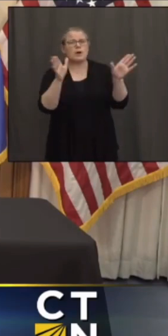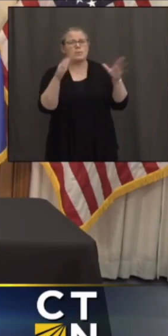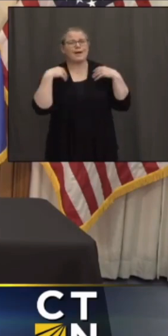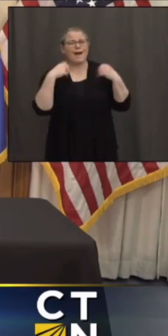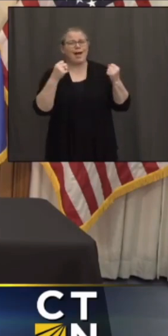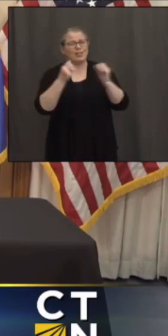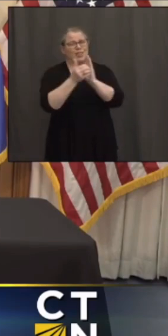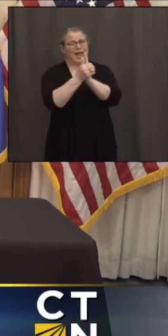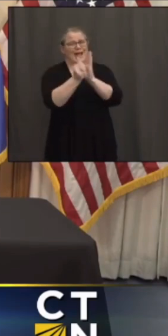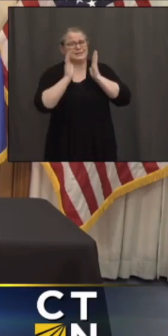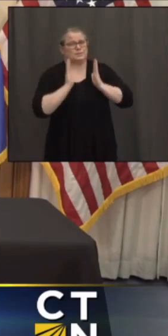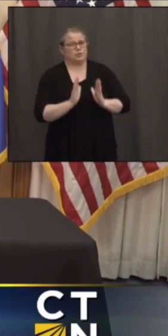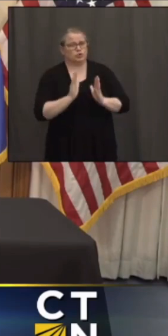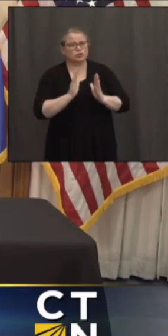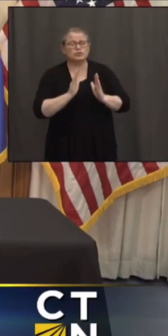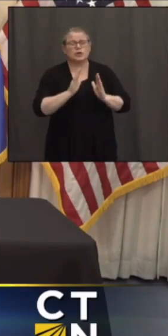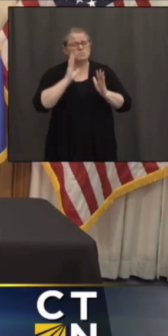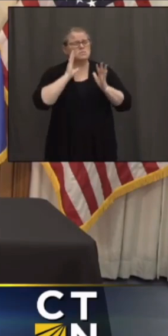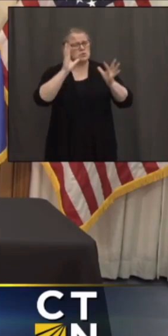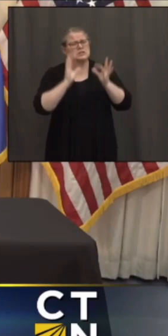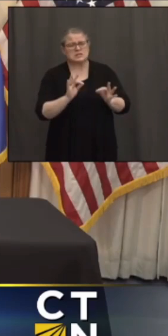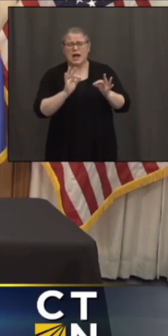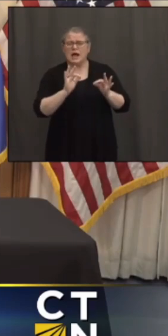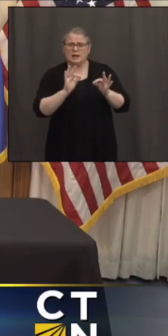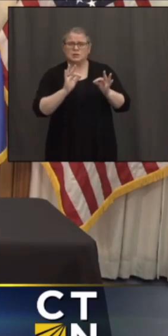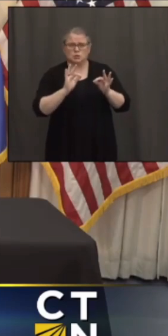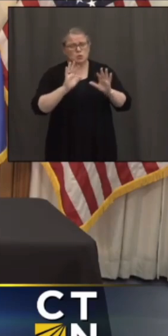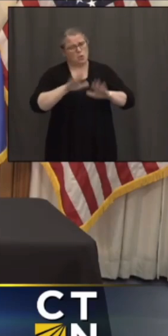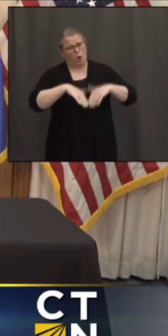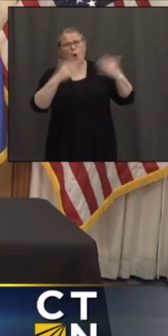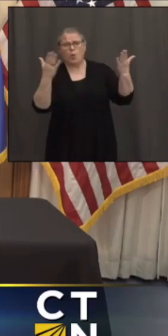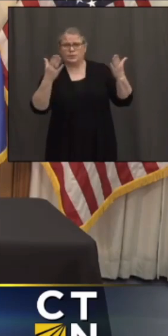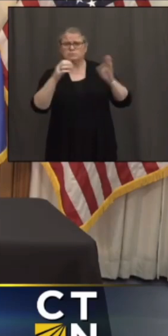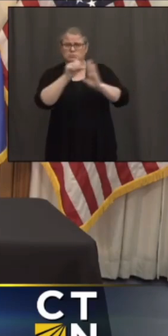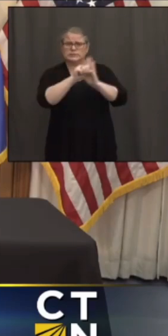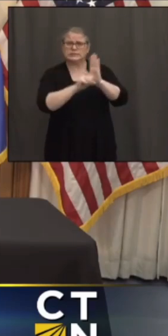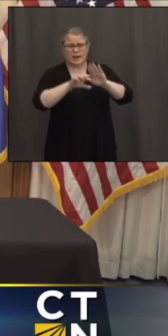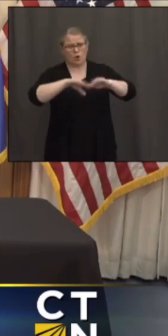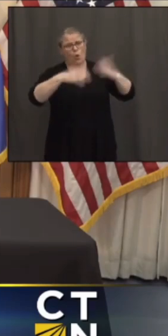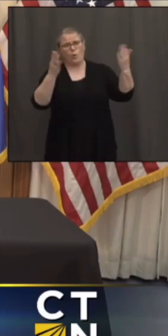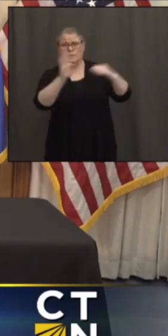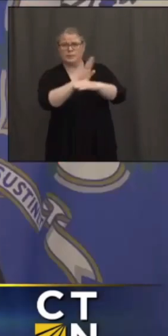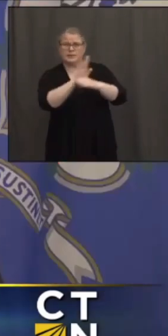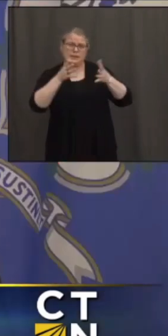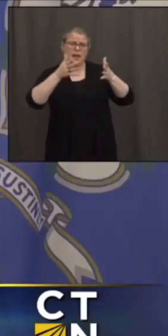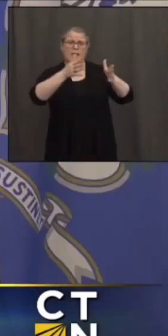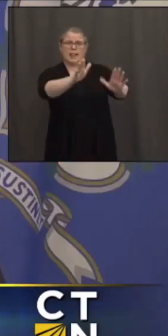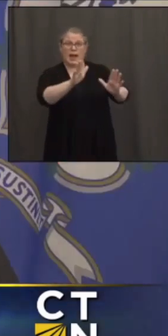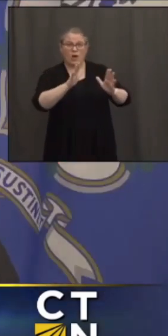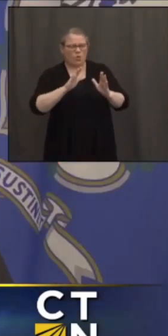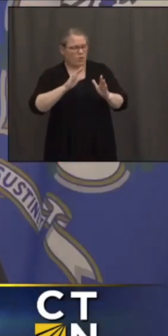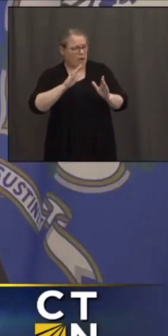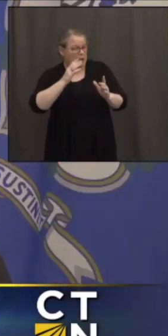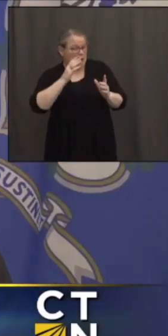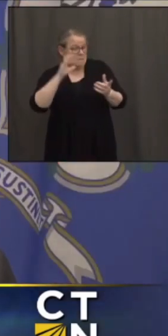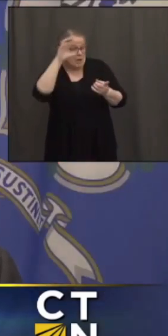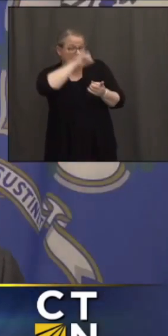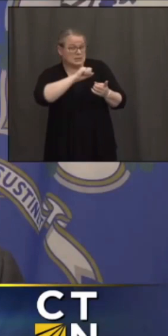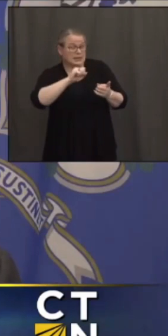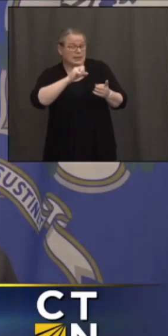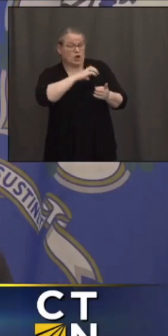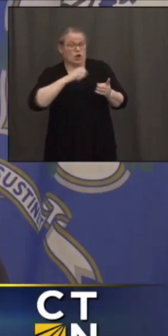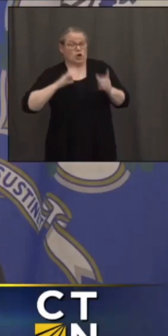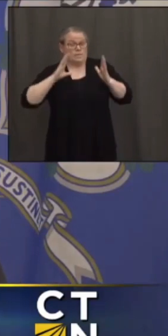the state to this new normal? I imagine Commissioner Gifford was pretty closely involved. Yeah, I listened